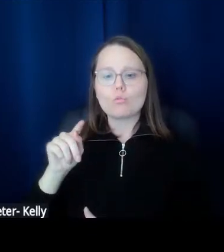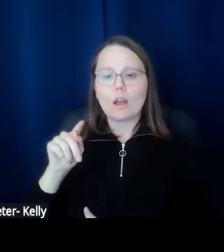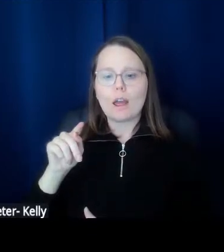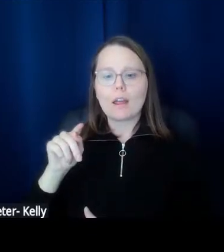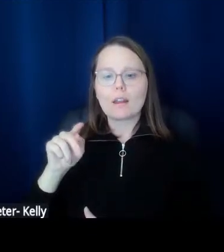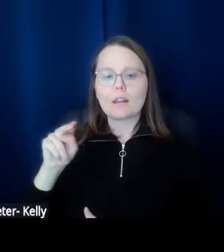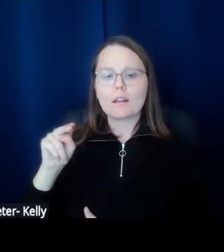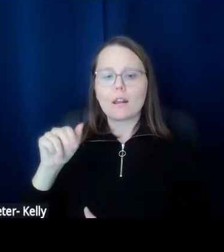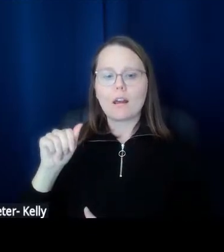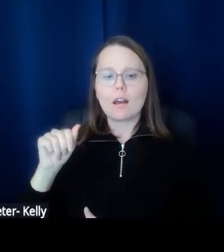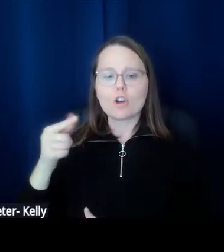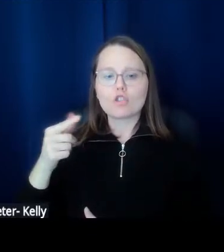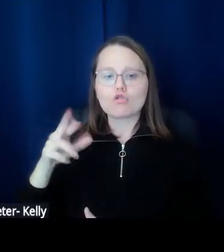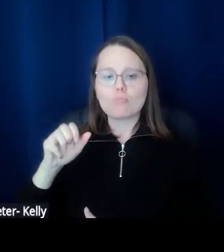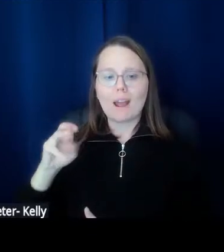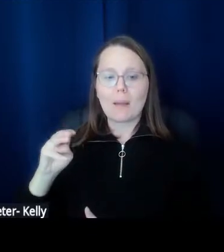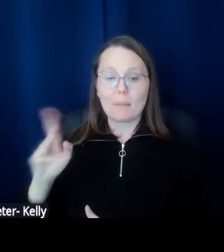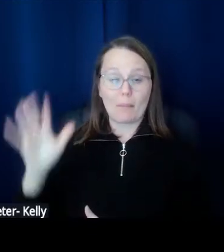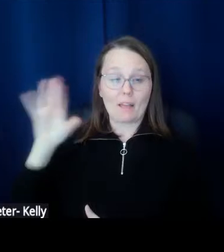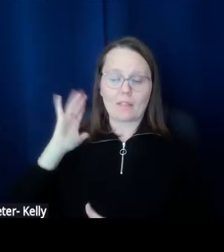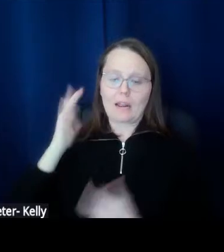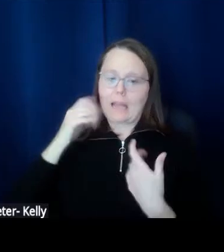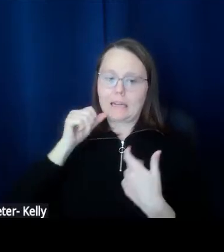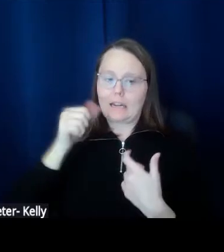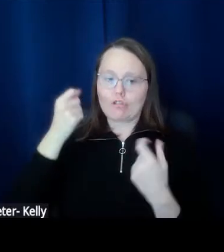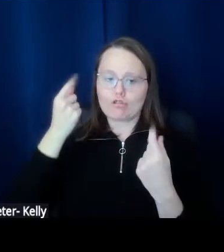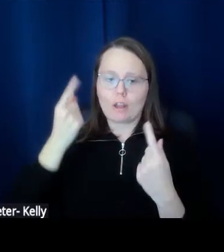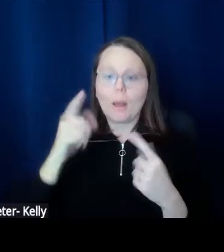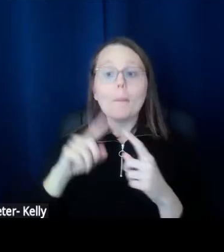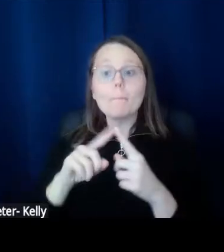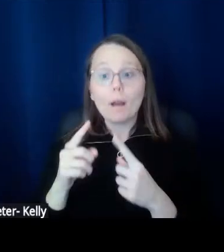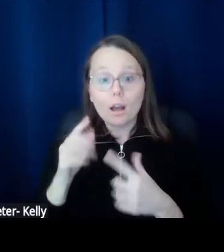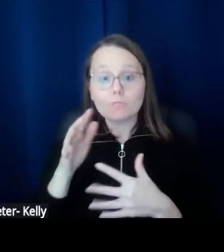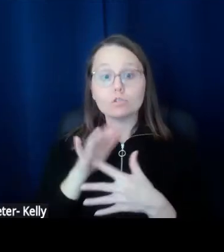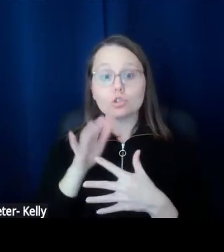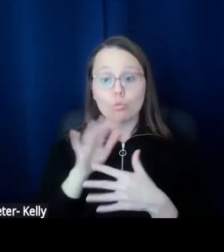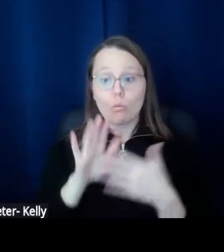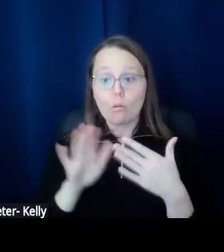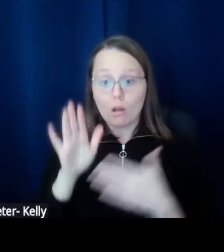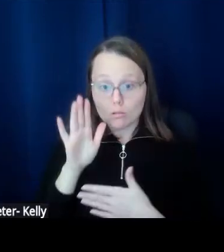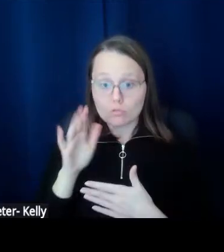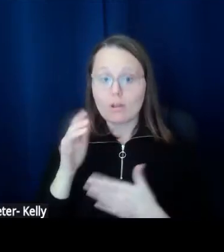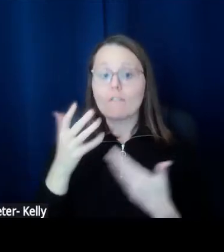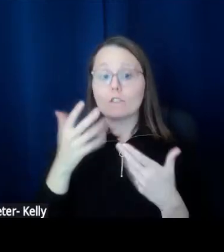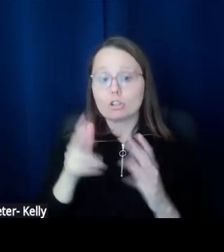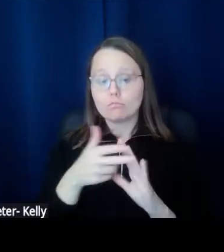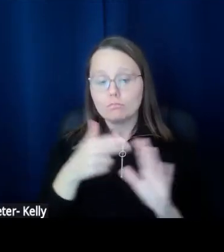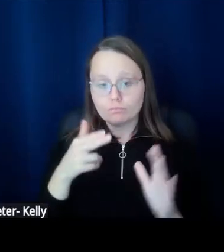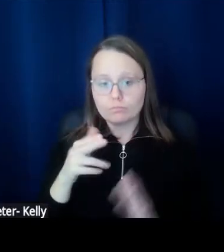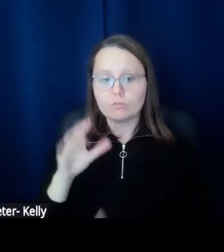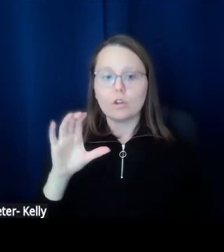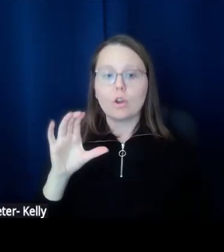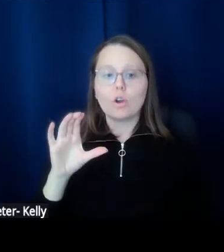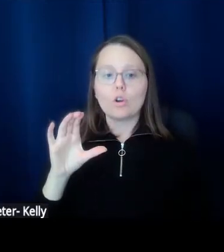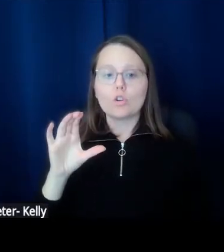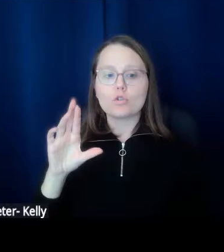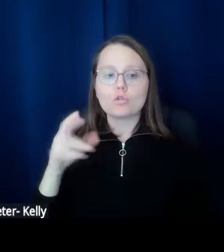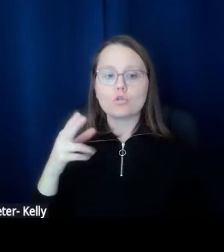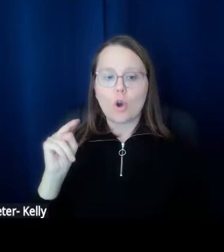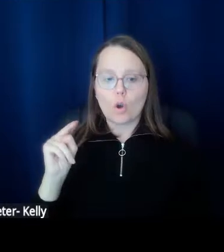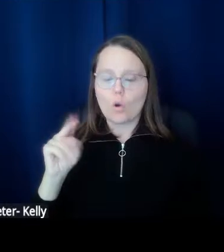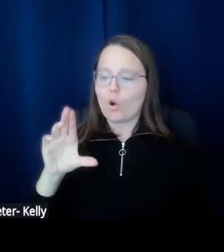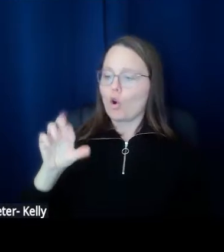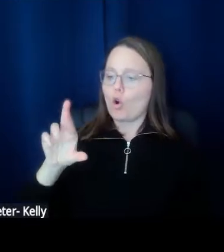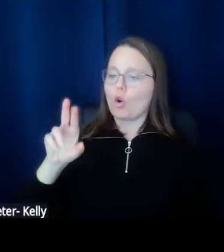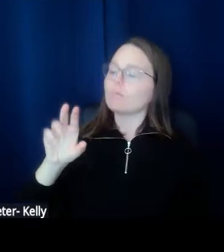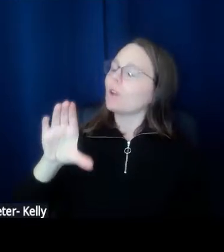it. But when I was a junior in college, I was diagnosed with cone dystrophy. And, you know,